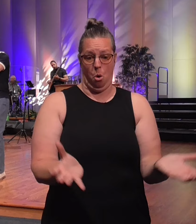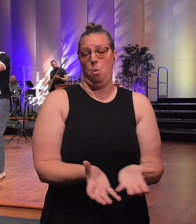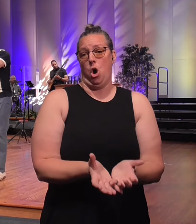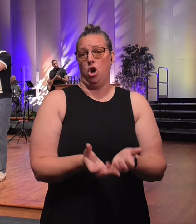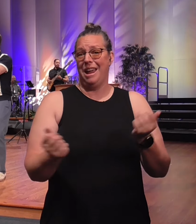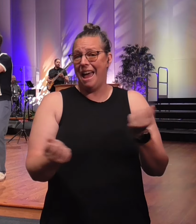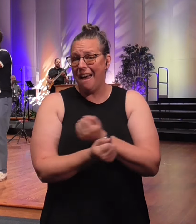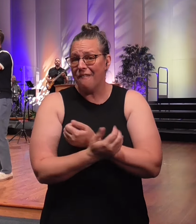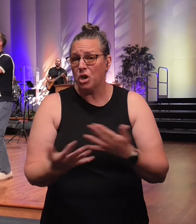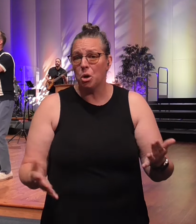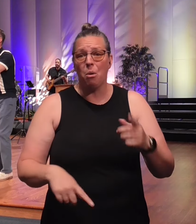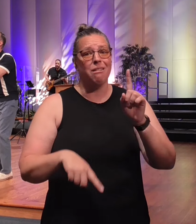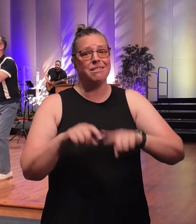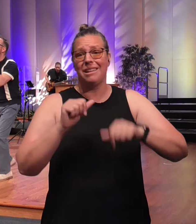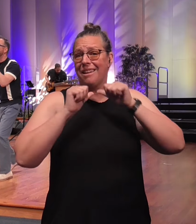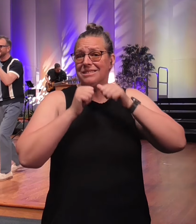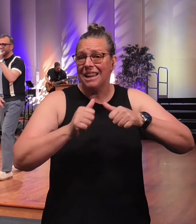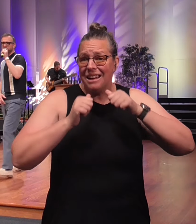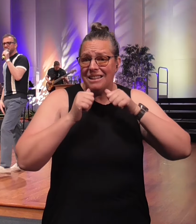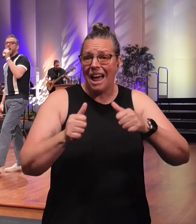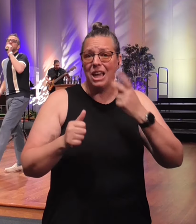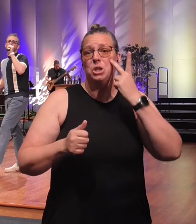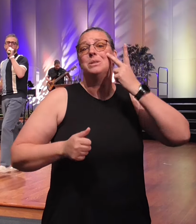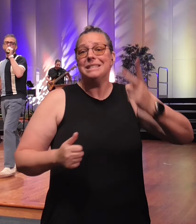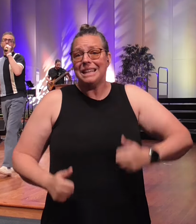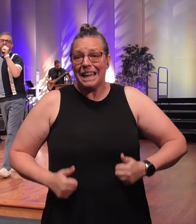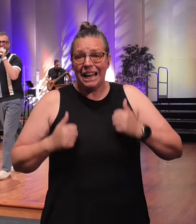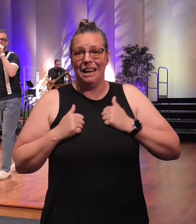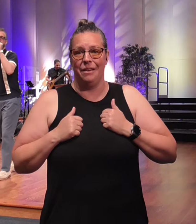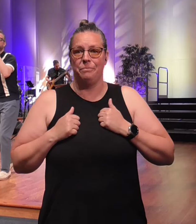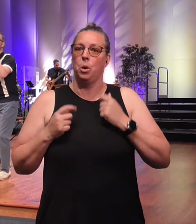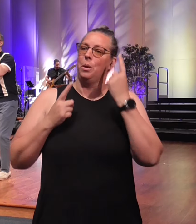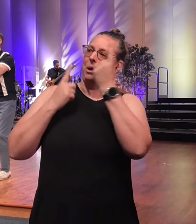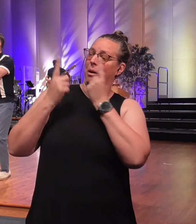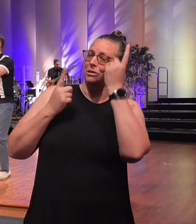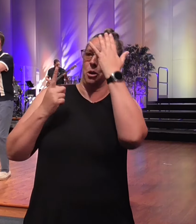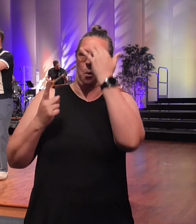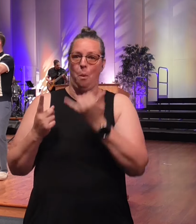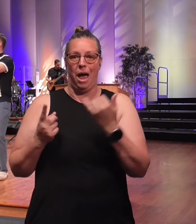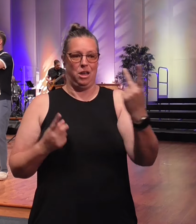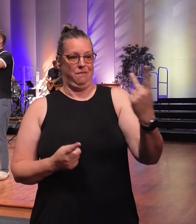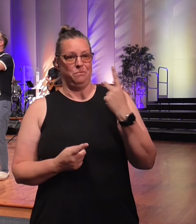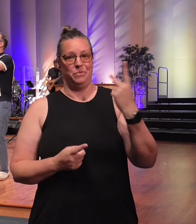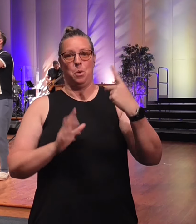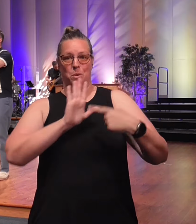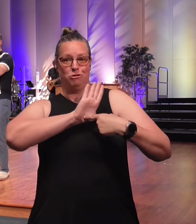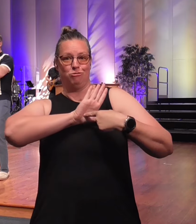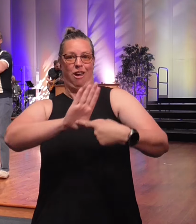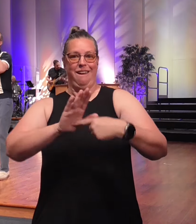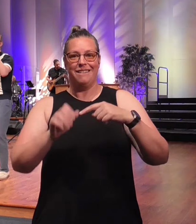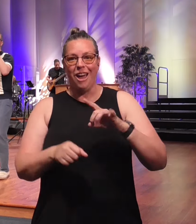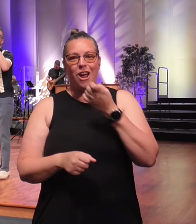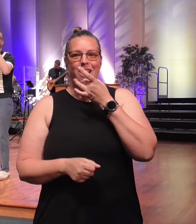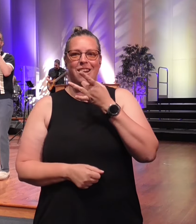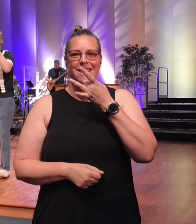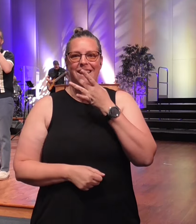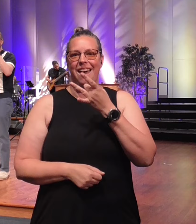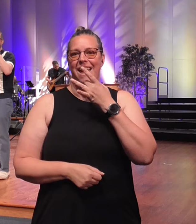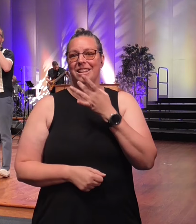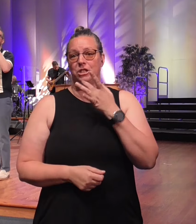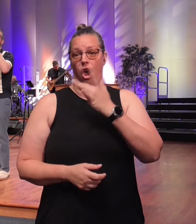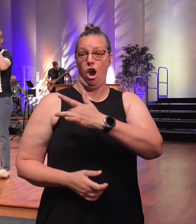everybody see it in our lives. The world will wonder why if you and I will shine our lights and hearts